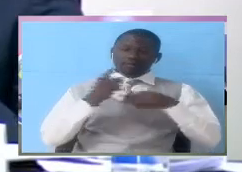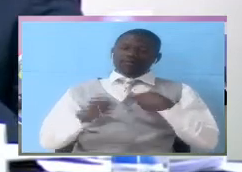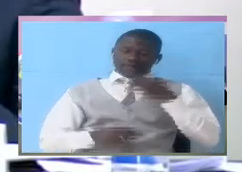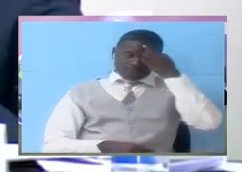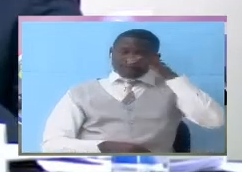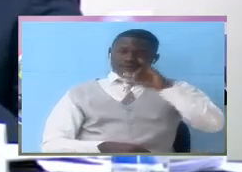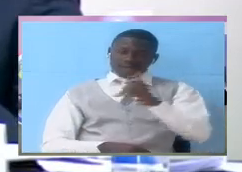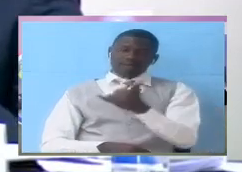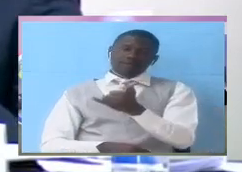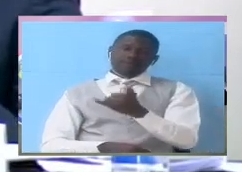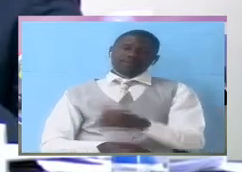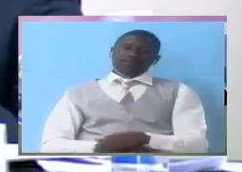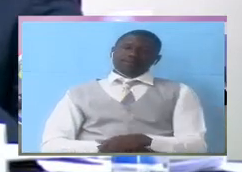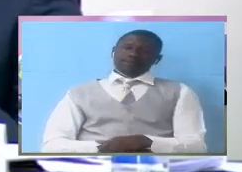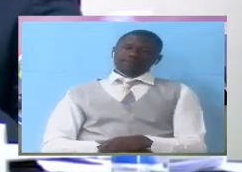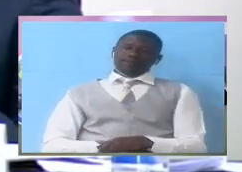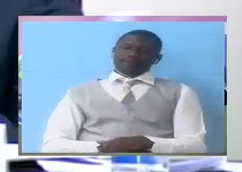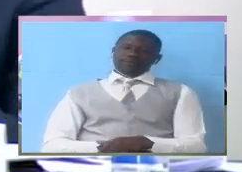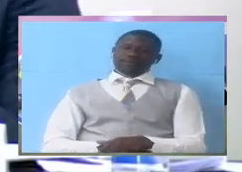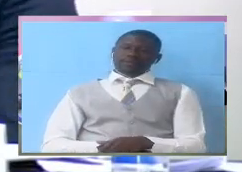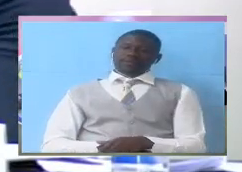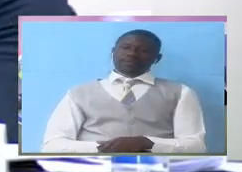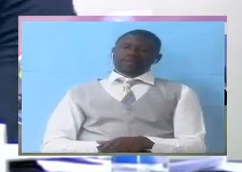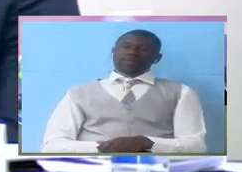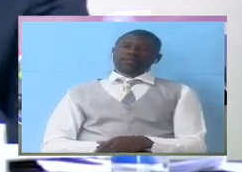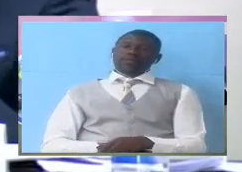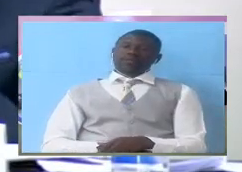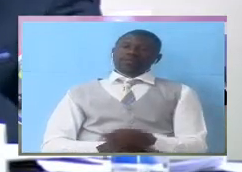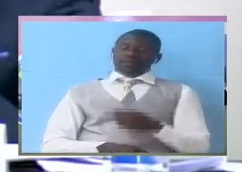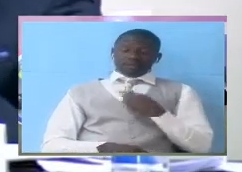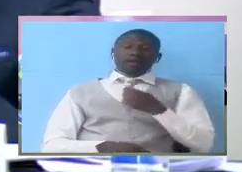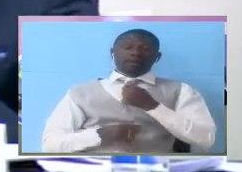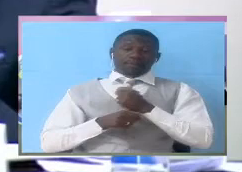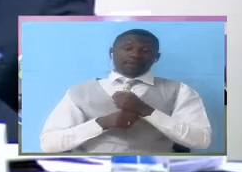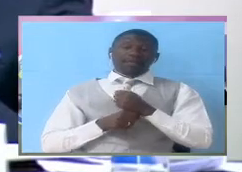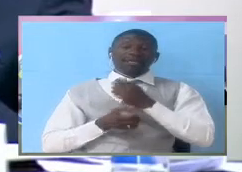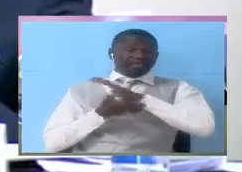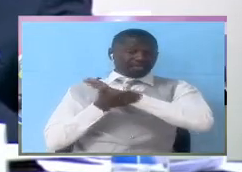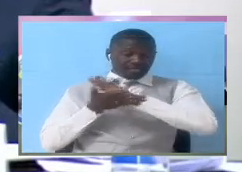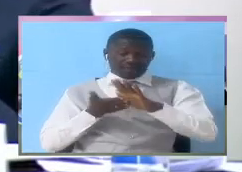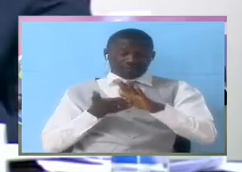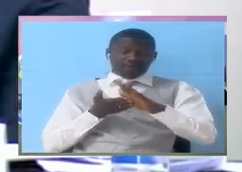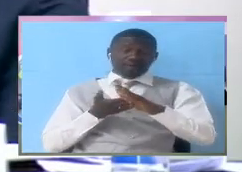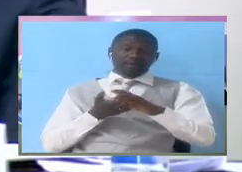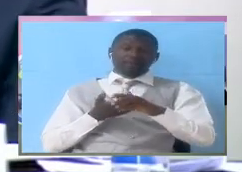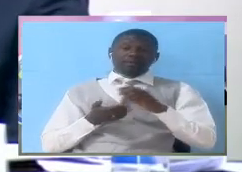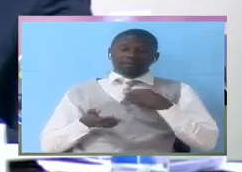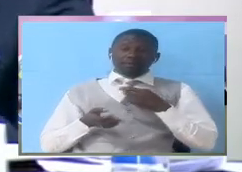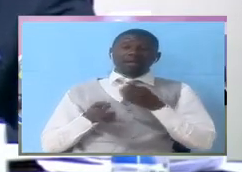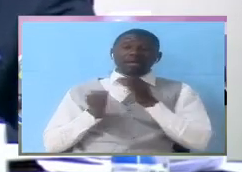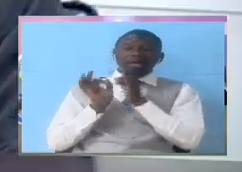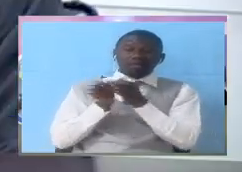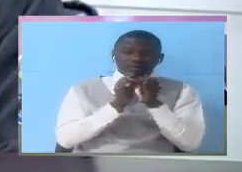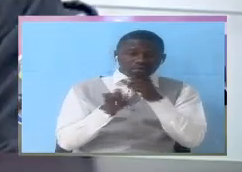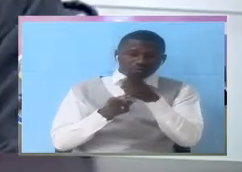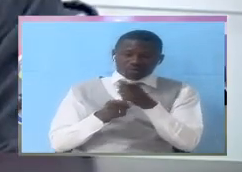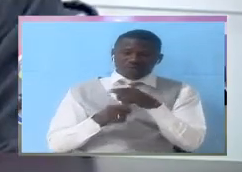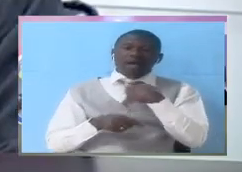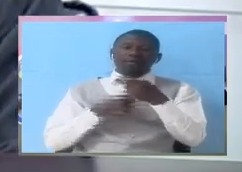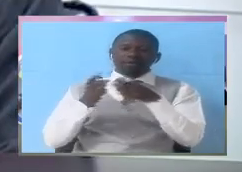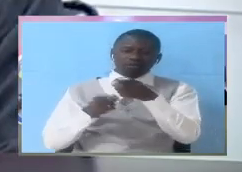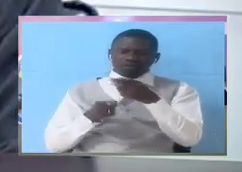in fact I did clarify it that it was a proposition that I made to you which you accepted wa